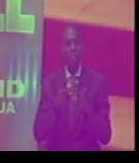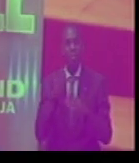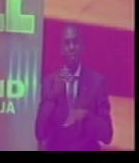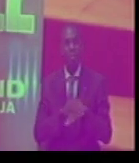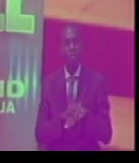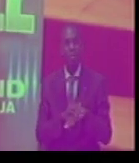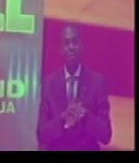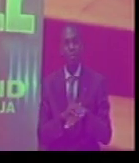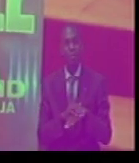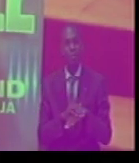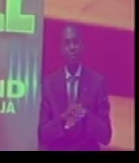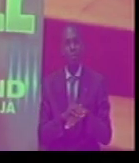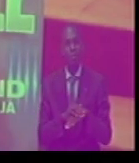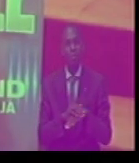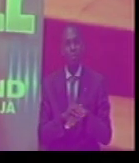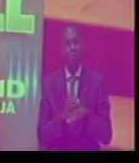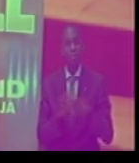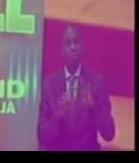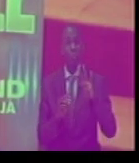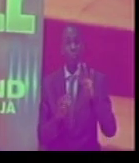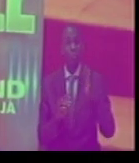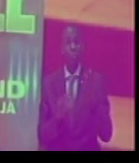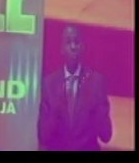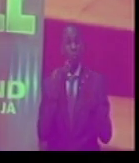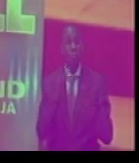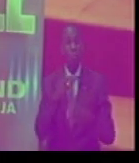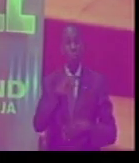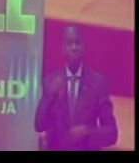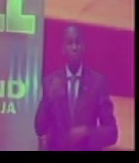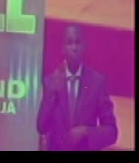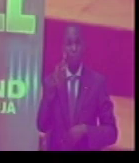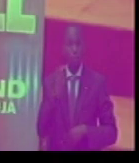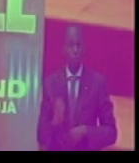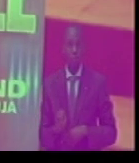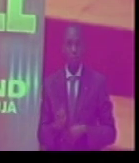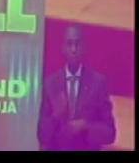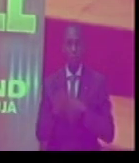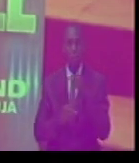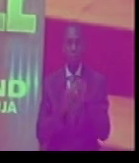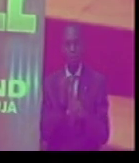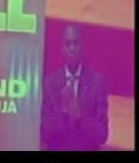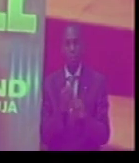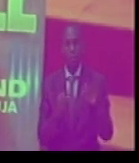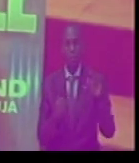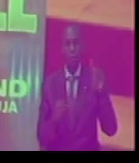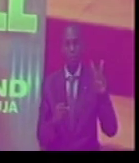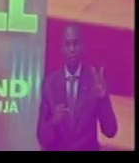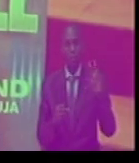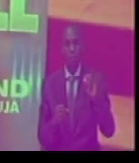My testimony goes like this. It started on the 4th of June,